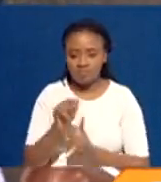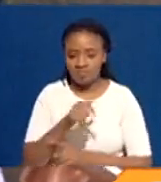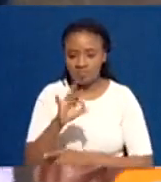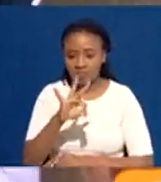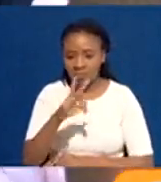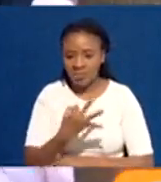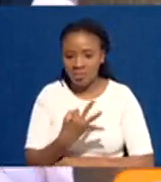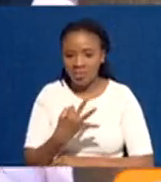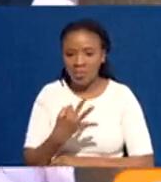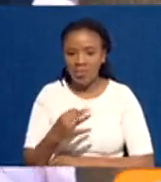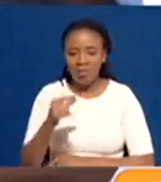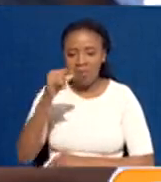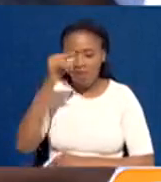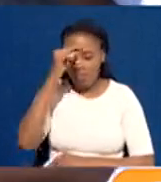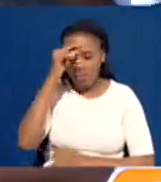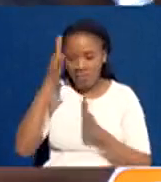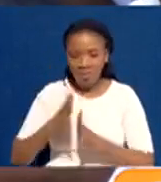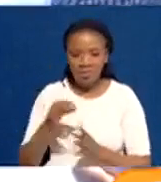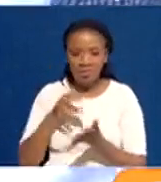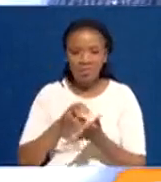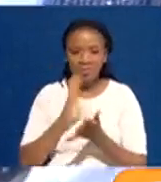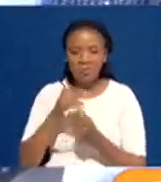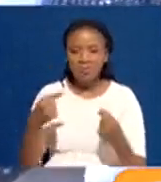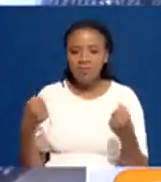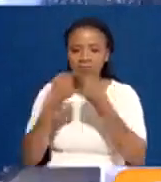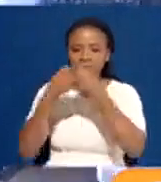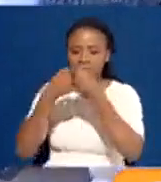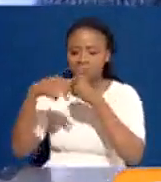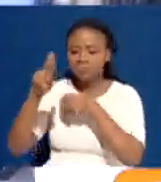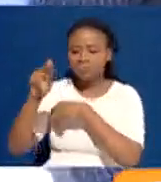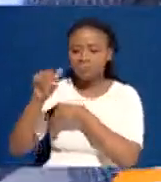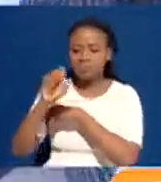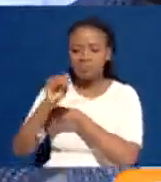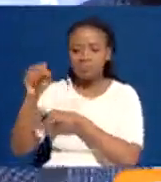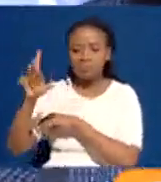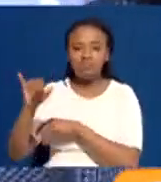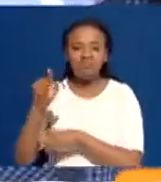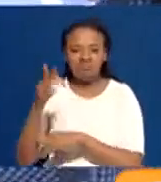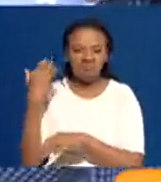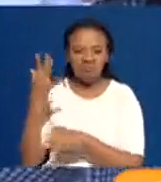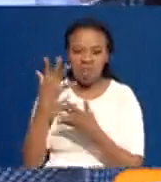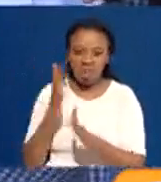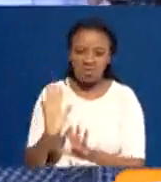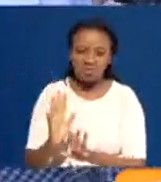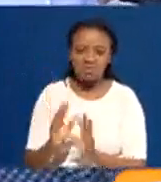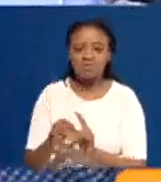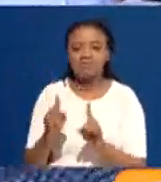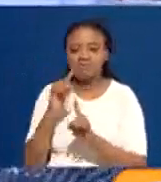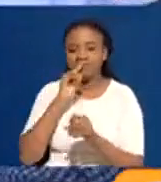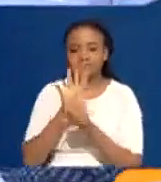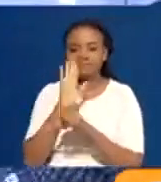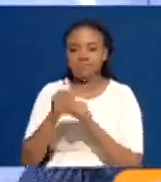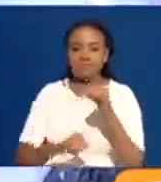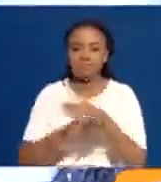August Garissa gubernatorial contest, will face off UDM's Nasir Dolal, who lost to Duale in the parliamentary contest and pledged to support